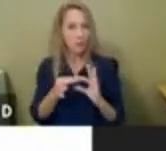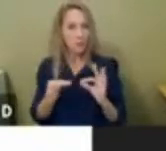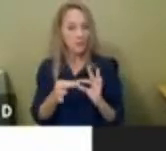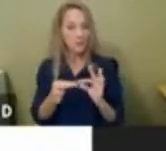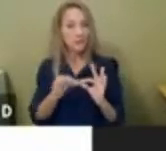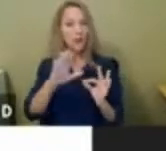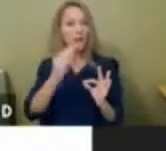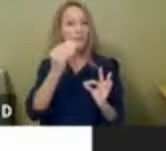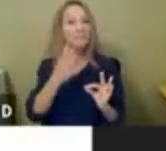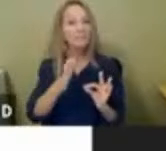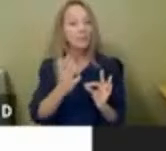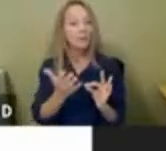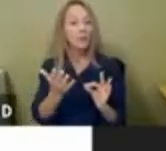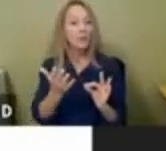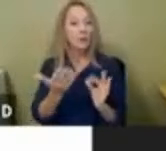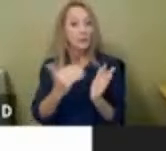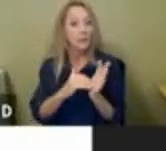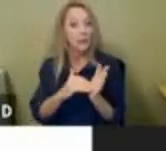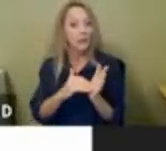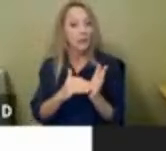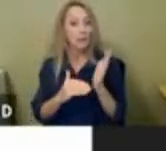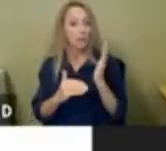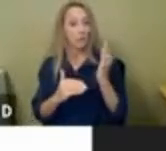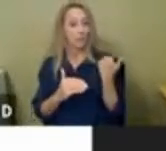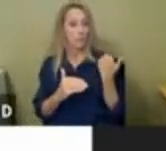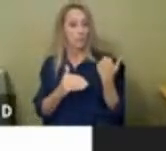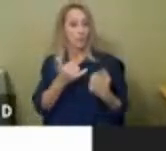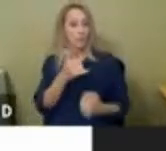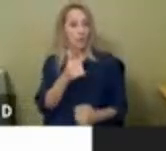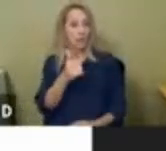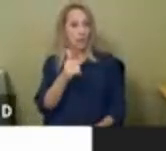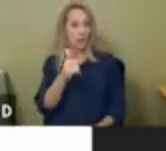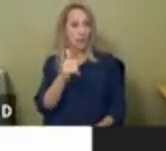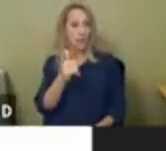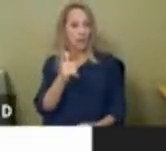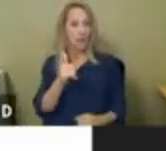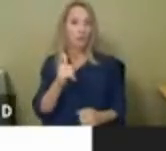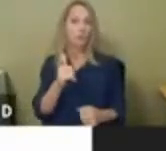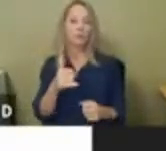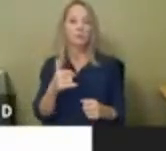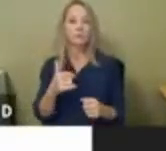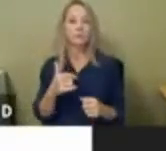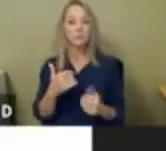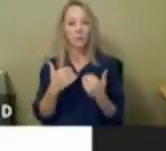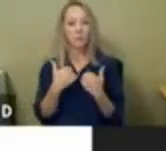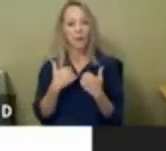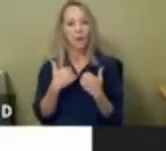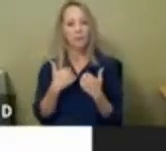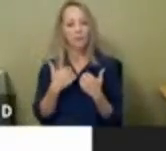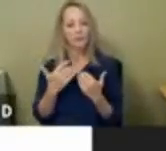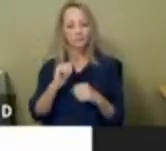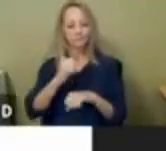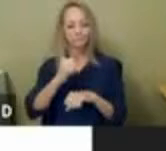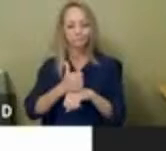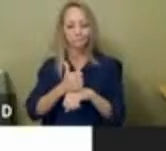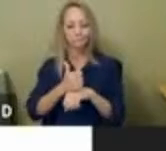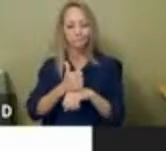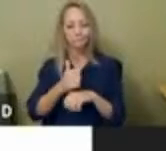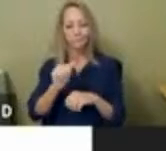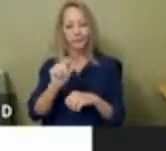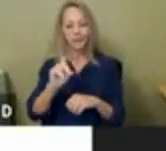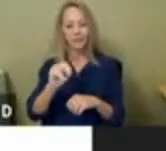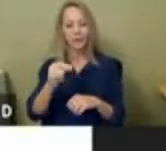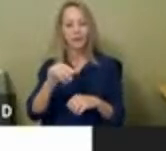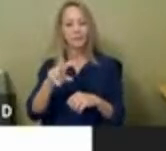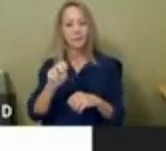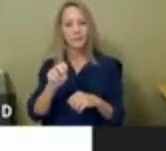say that, again, we said we were yellow and we haven't adopted a stratified system, but we called it a yellow worsening at